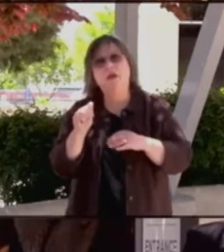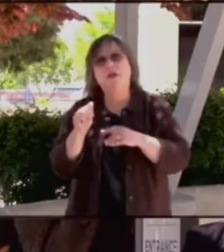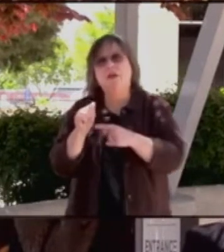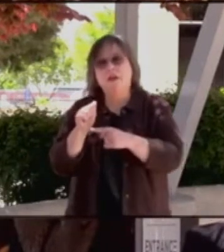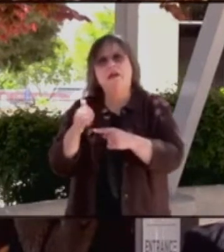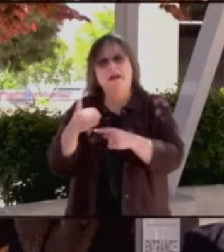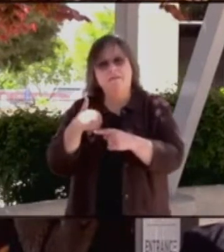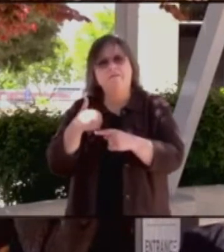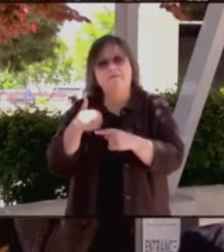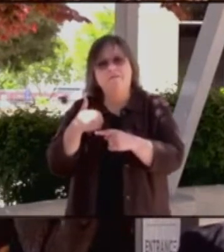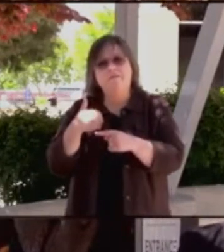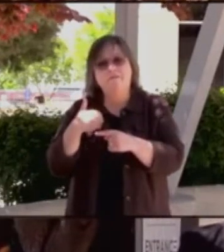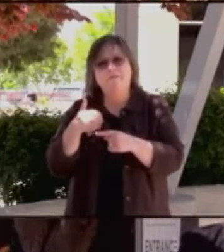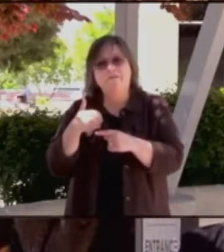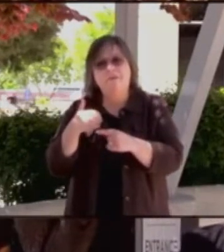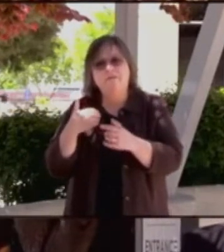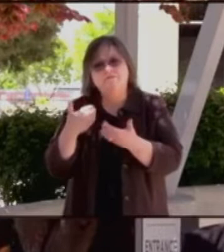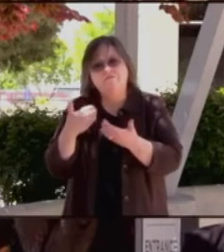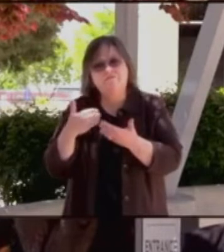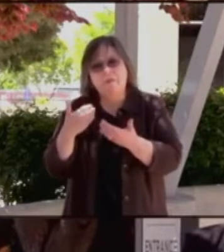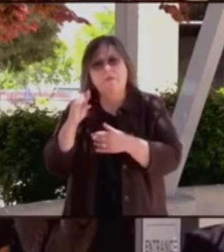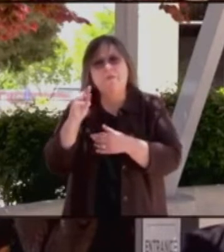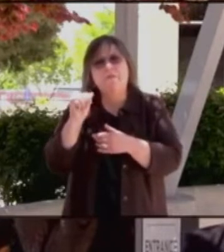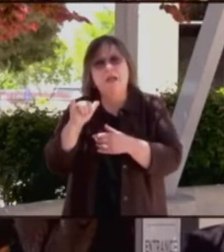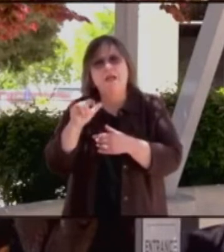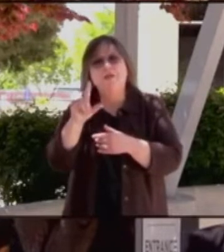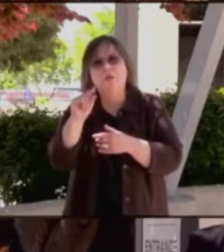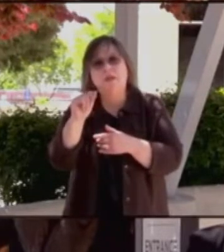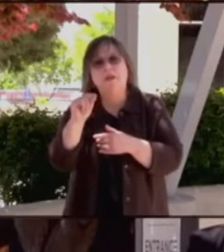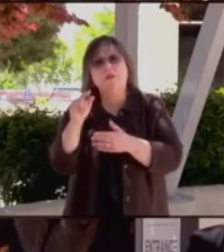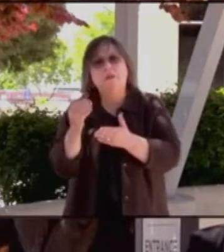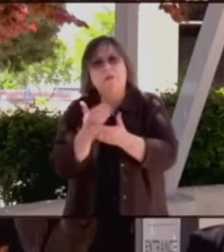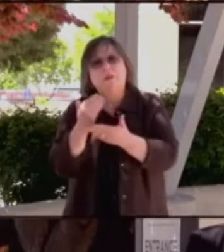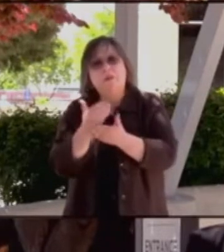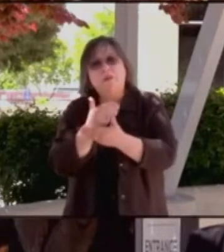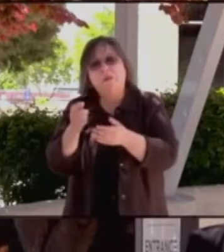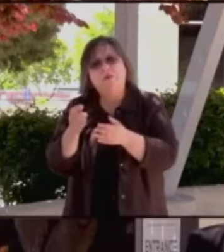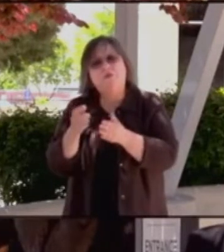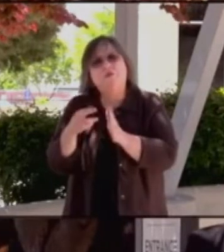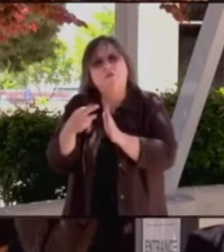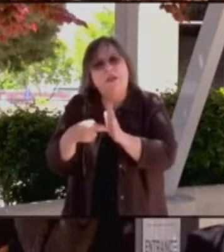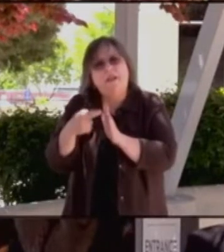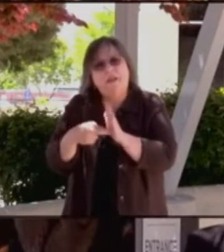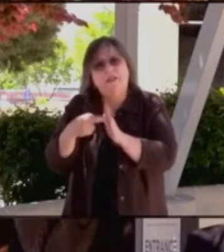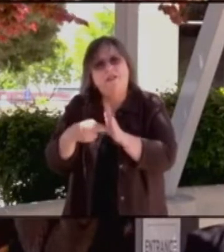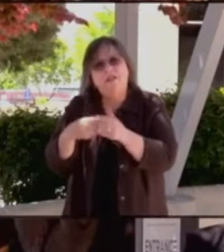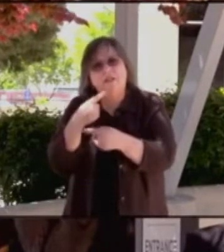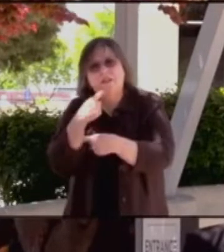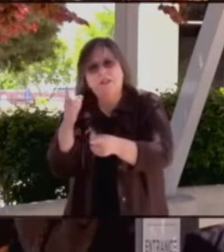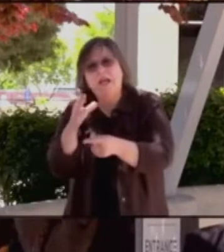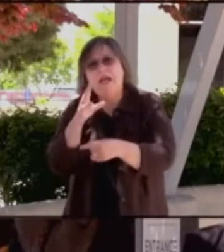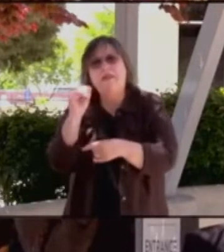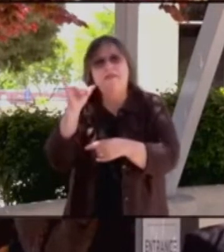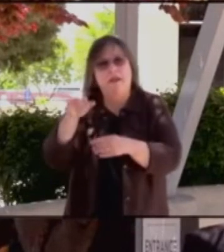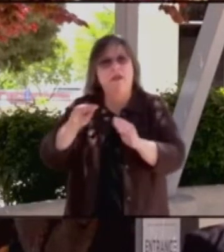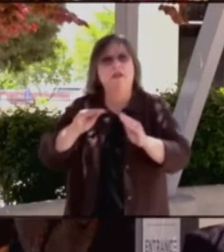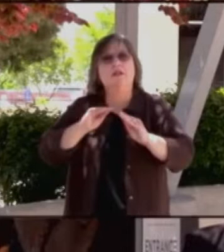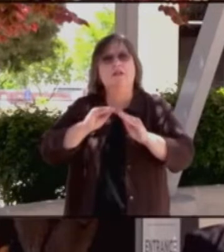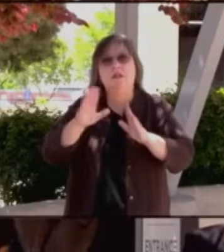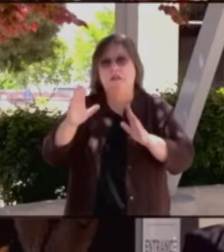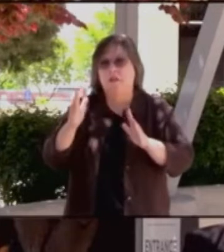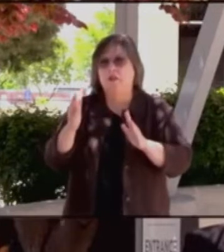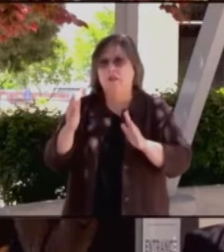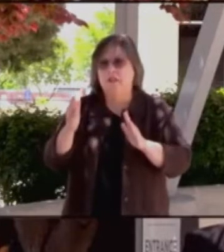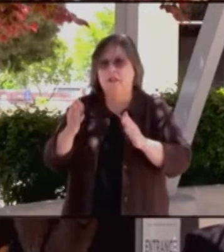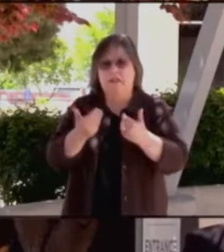on May 20th, so later this week. And those regulations very clearly differentiate between what's required